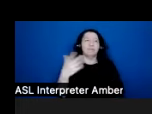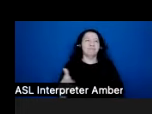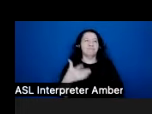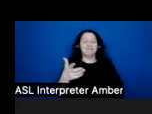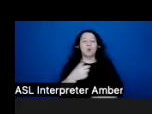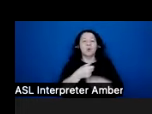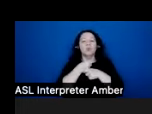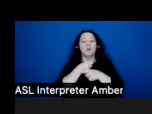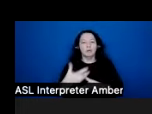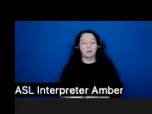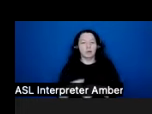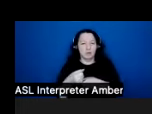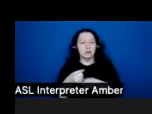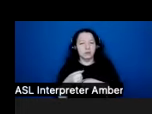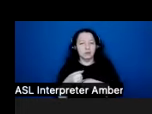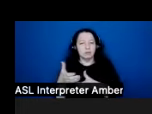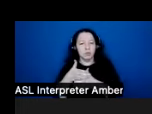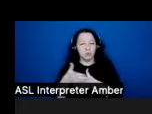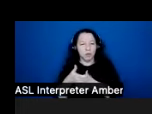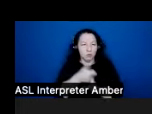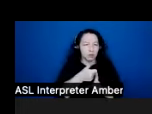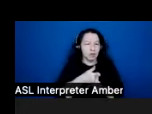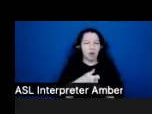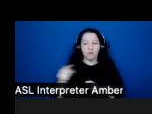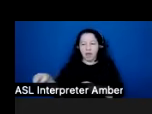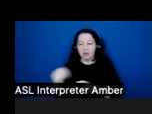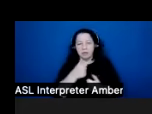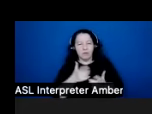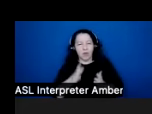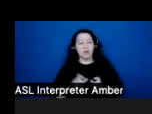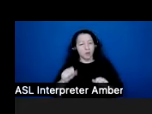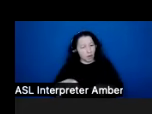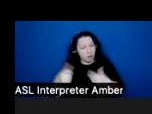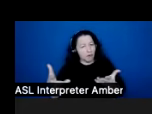that trust so that you can provide services to the victims.